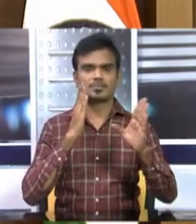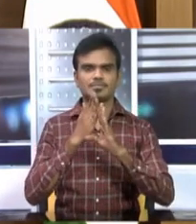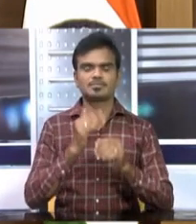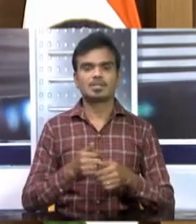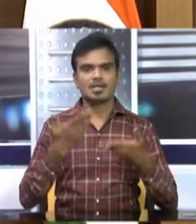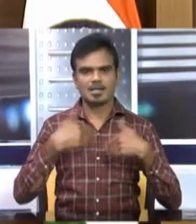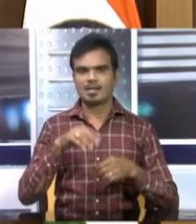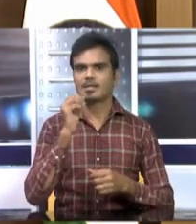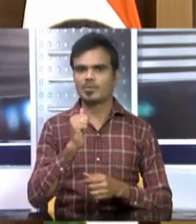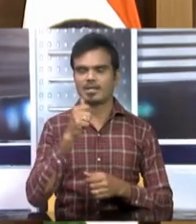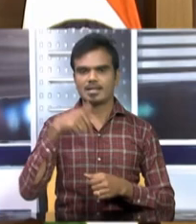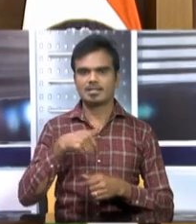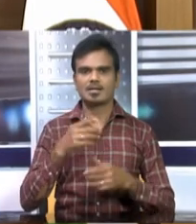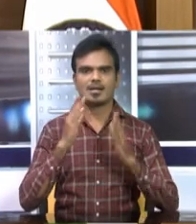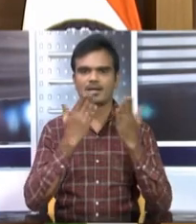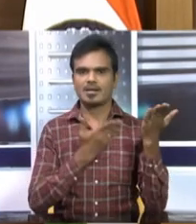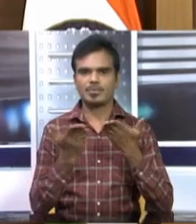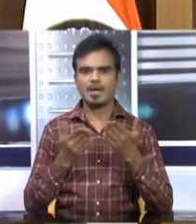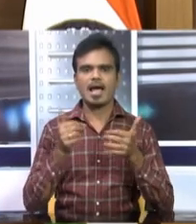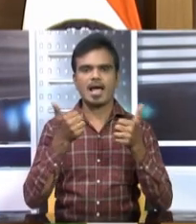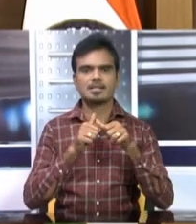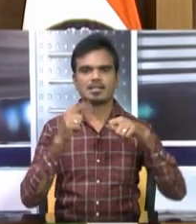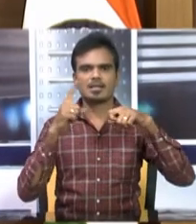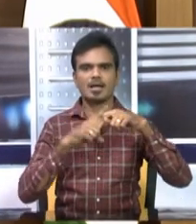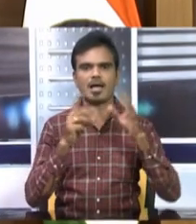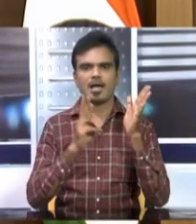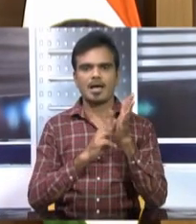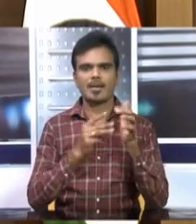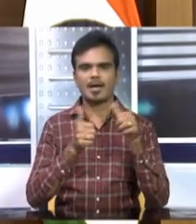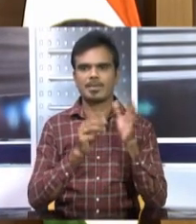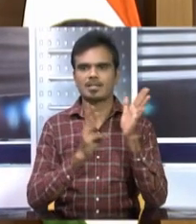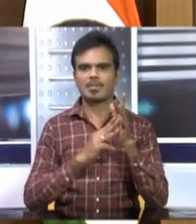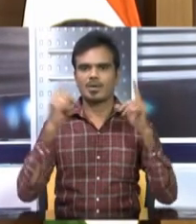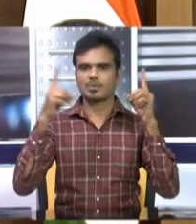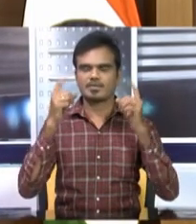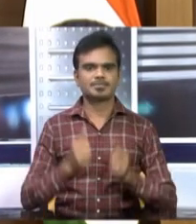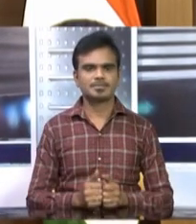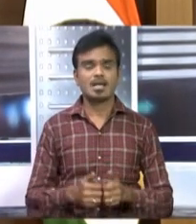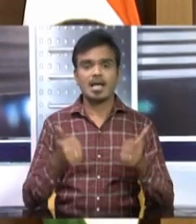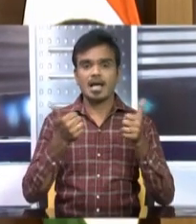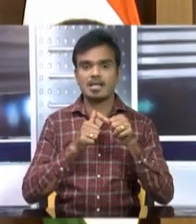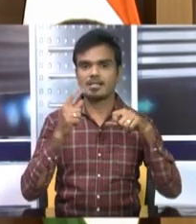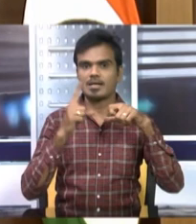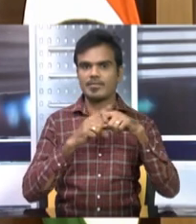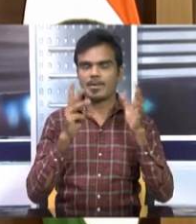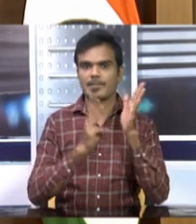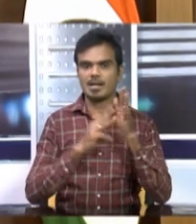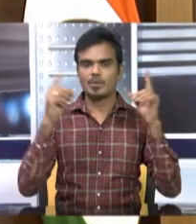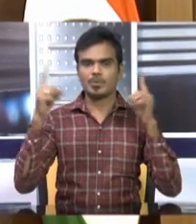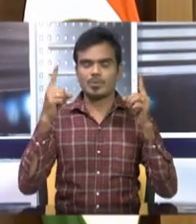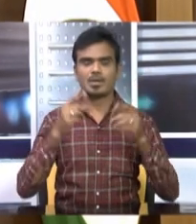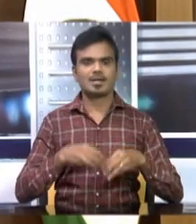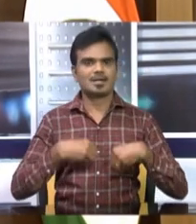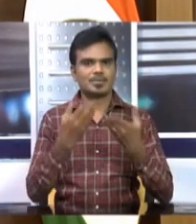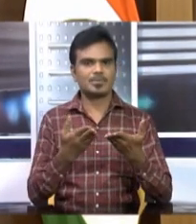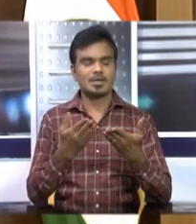is why it is called Azadi Ka Amrit Mahotsav. Azadi Ka Amrit Mahotsav is